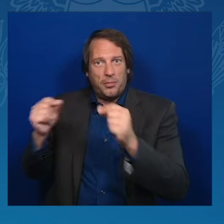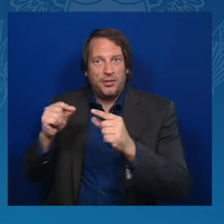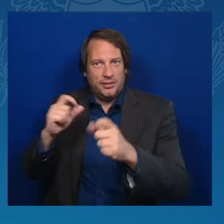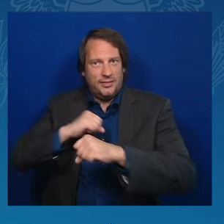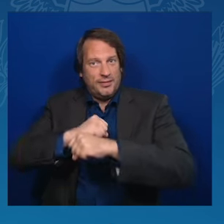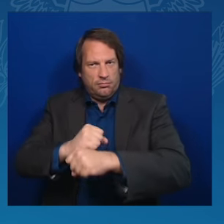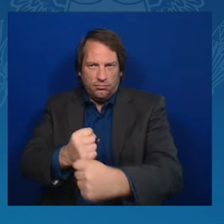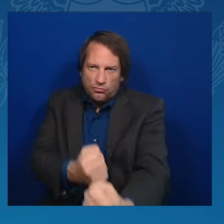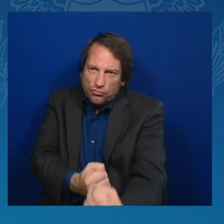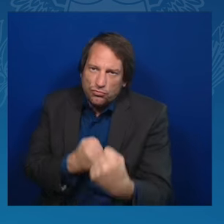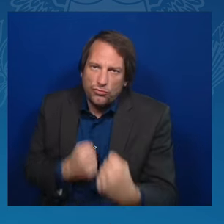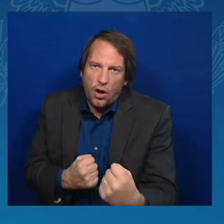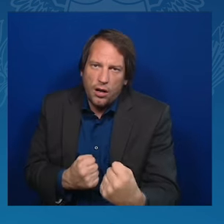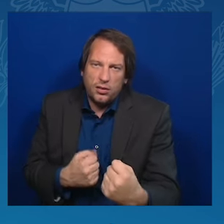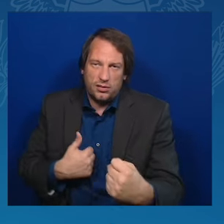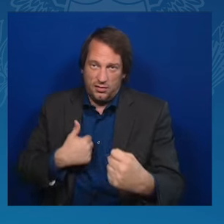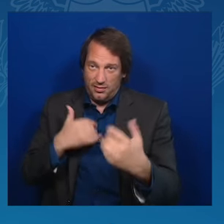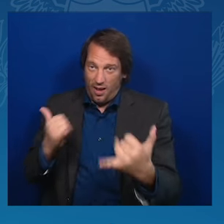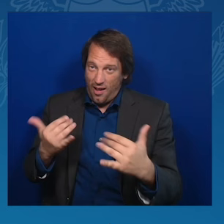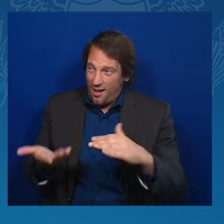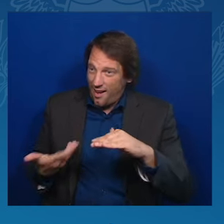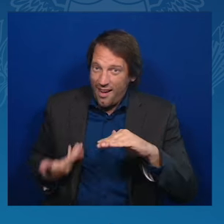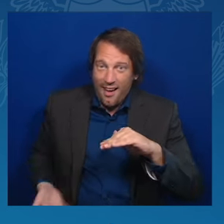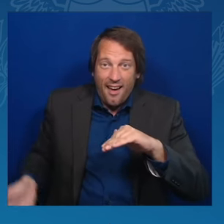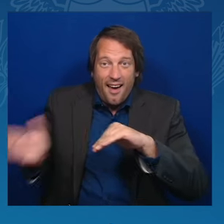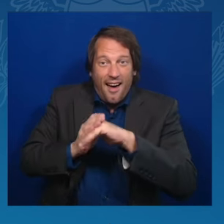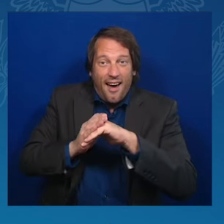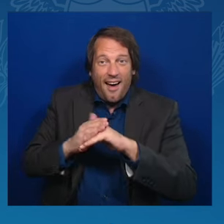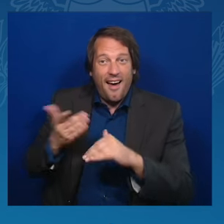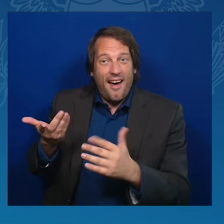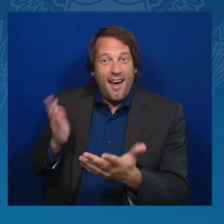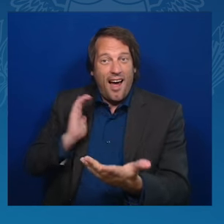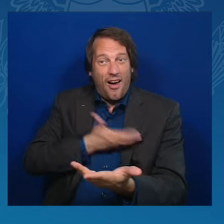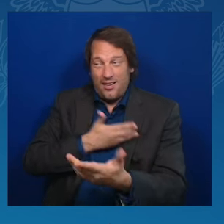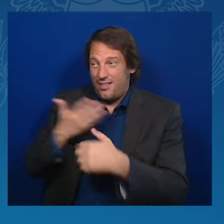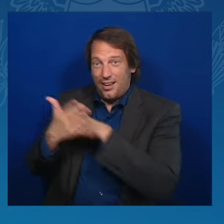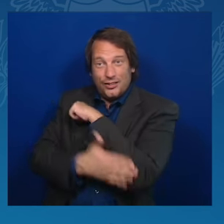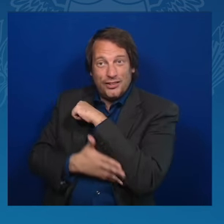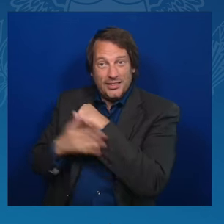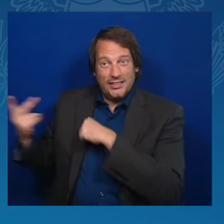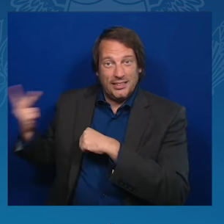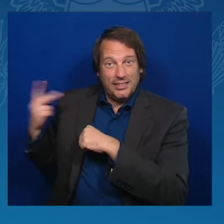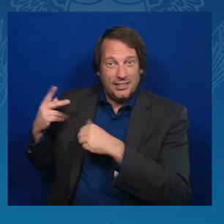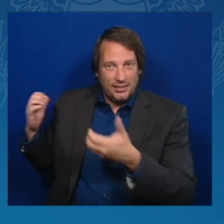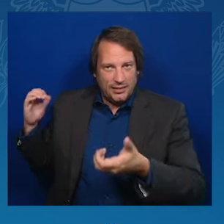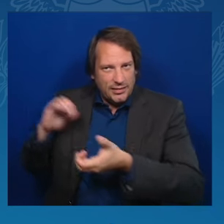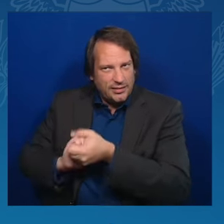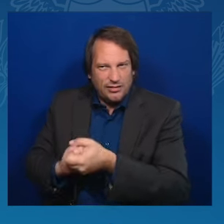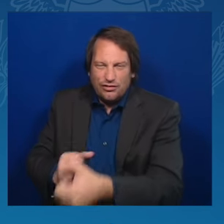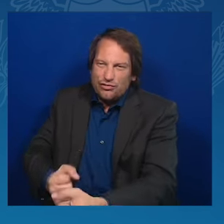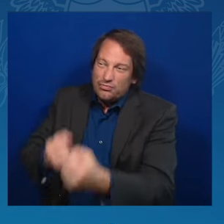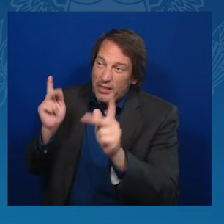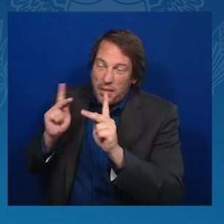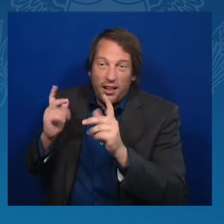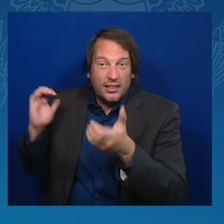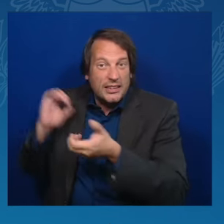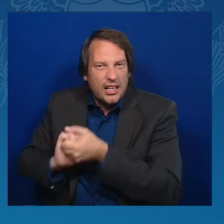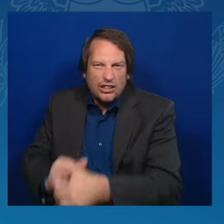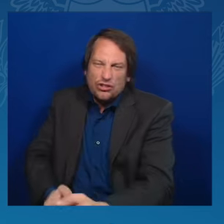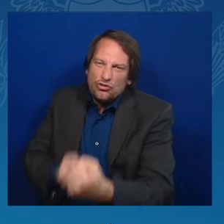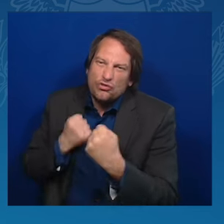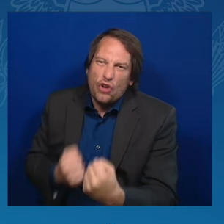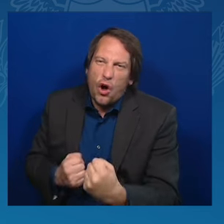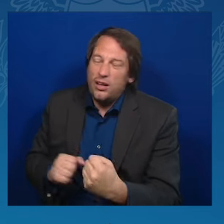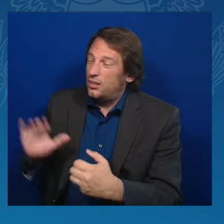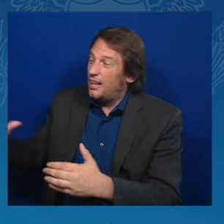also ironclad. Under your leadership, Japan has been an extraordinary partner to the United States. In addition